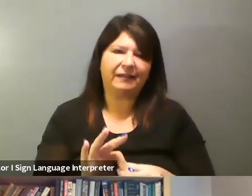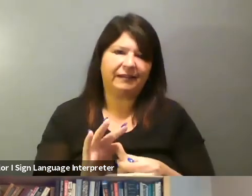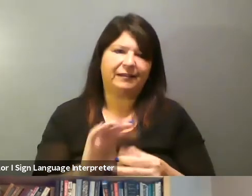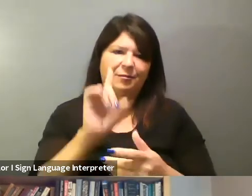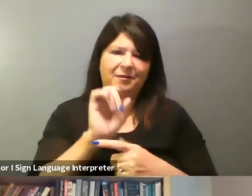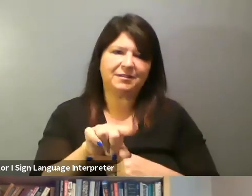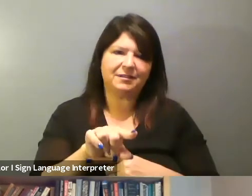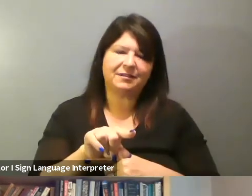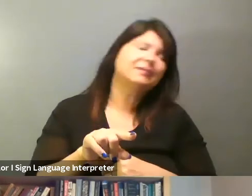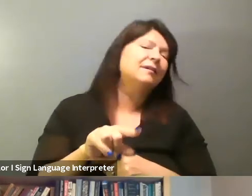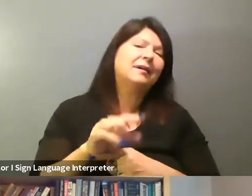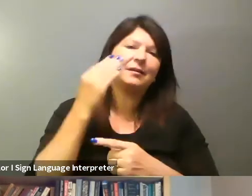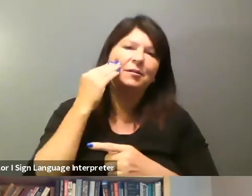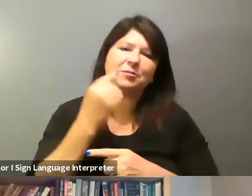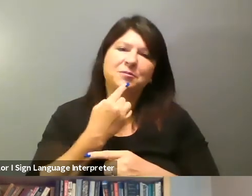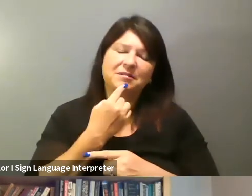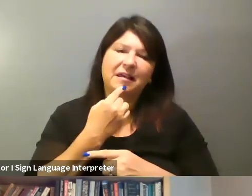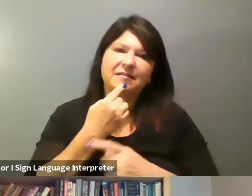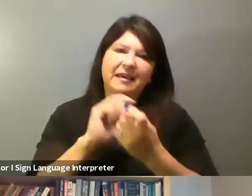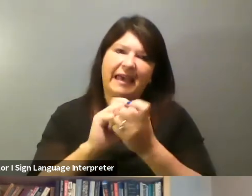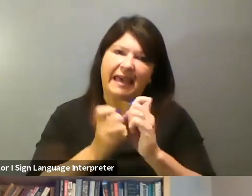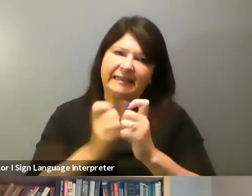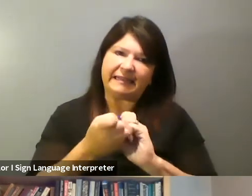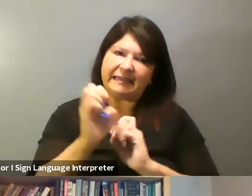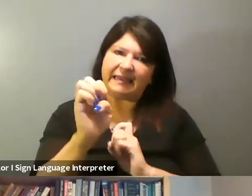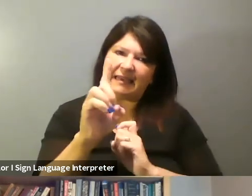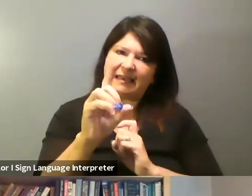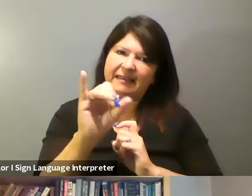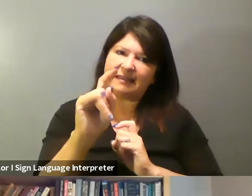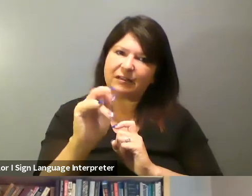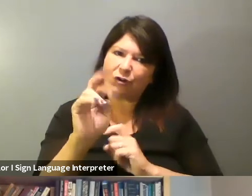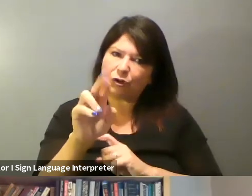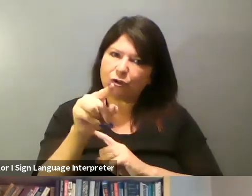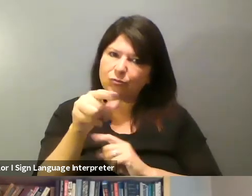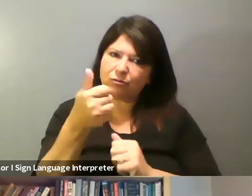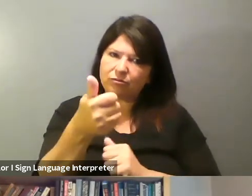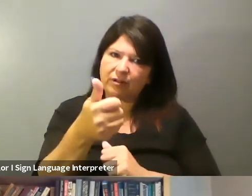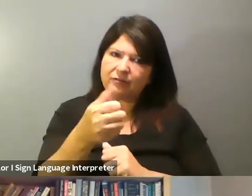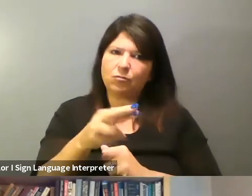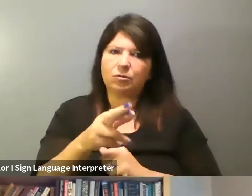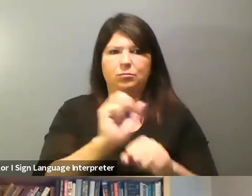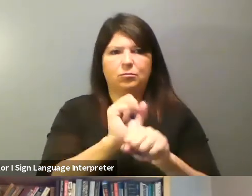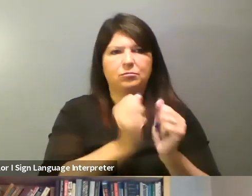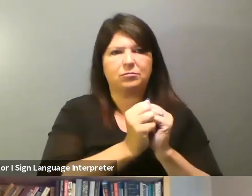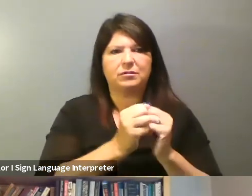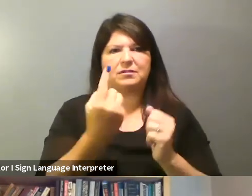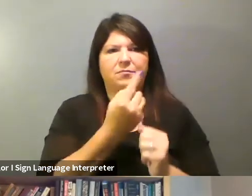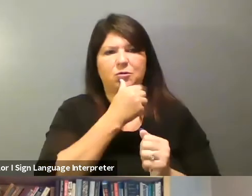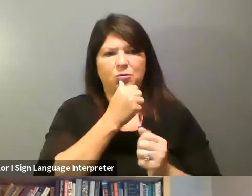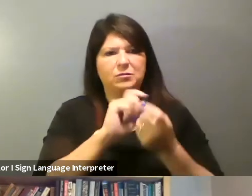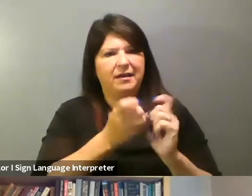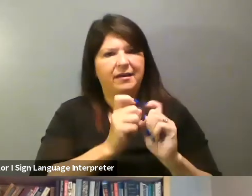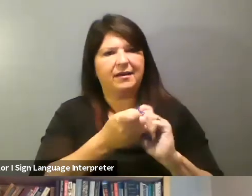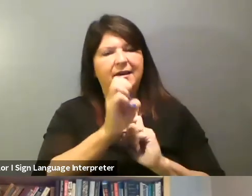as the editor on the film. You actually did the editing, or you worked with the editor? Were you the actual editor? Yeah, well, it